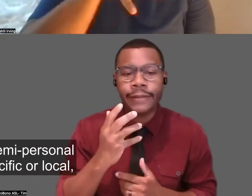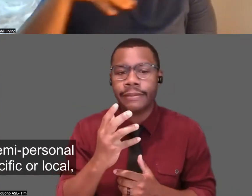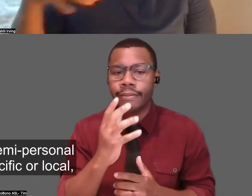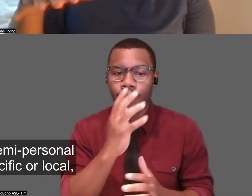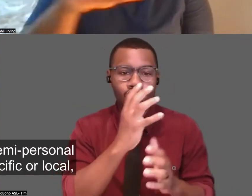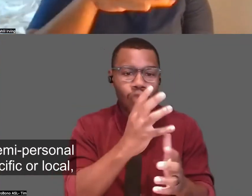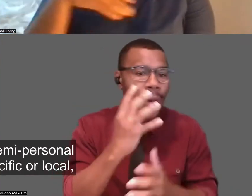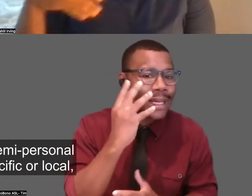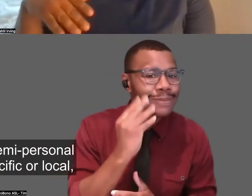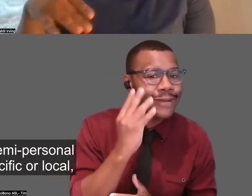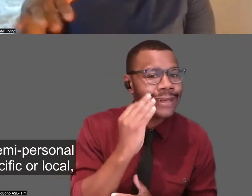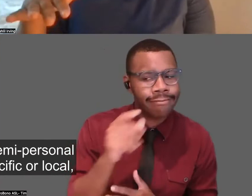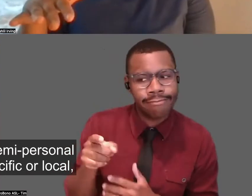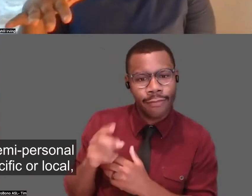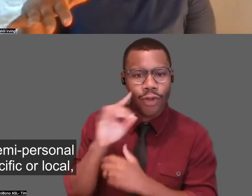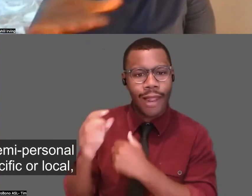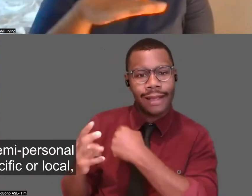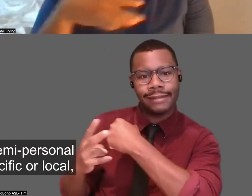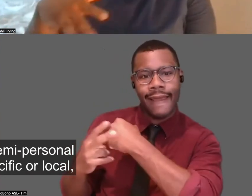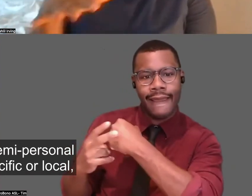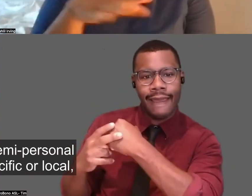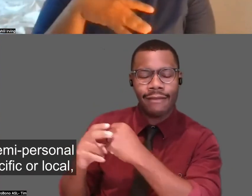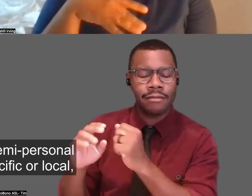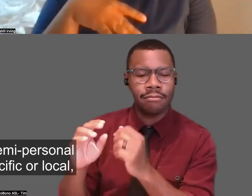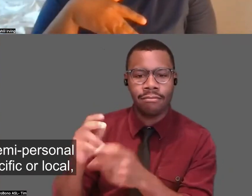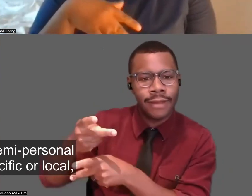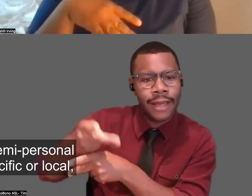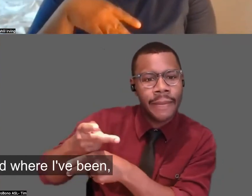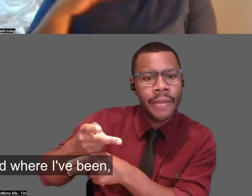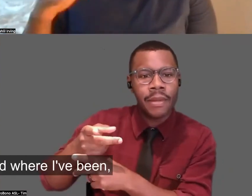like semi-personal and very specific